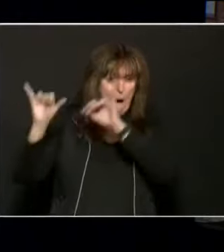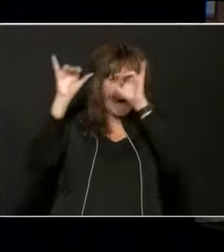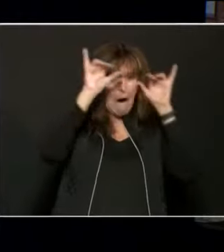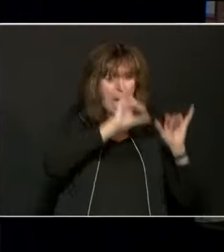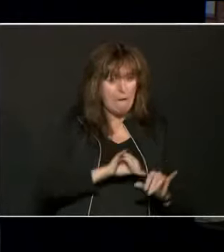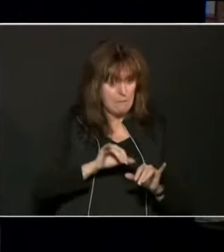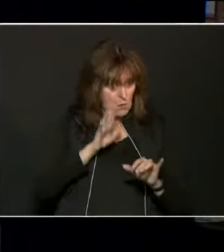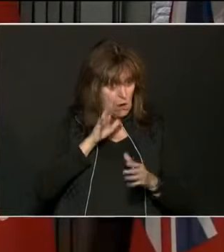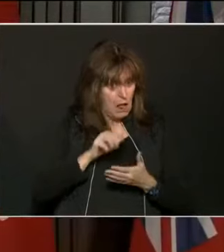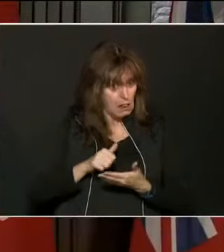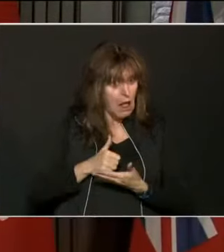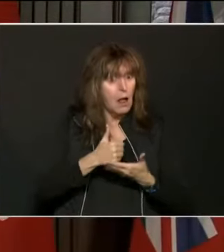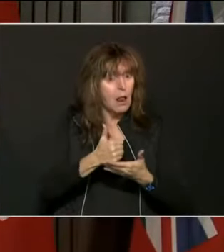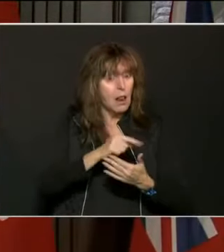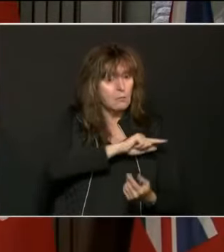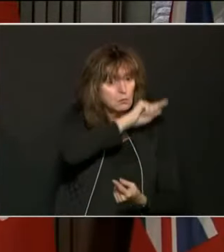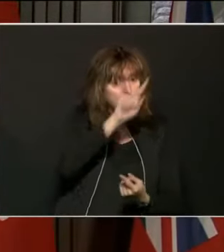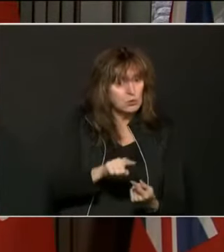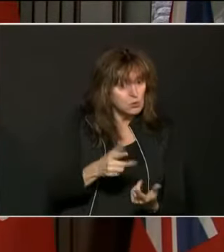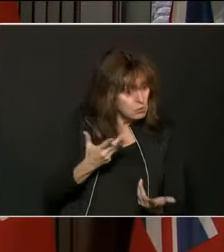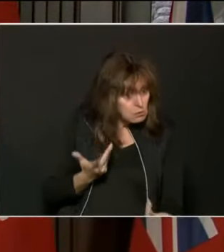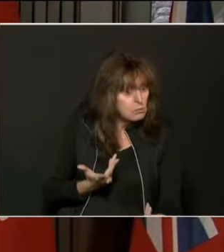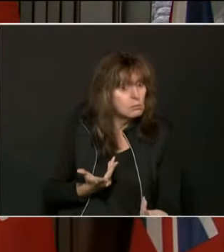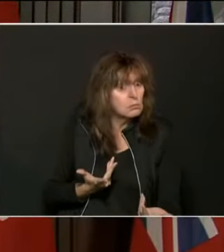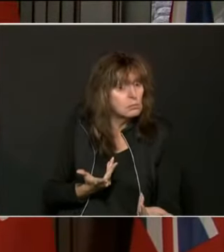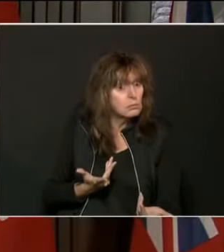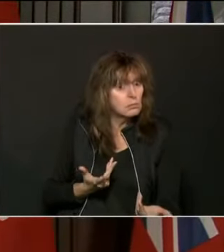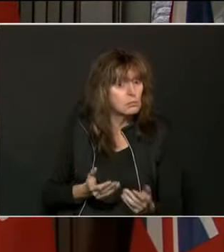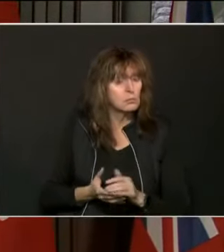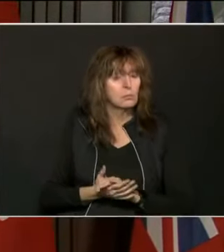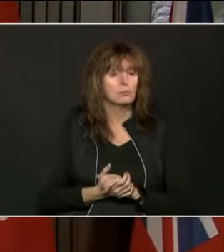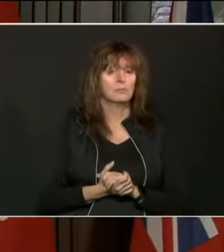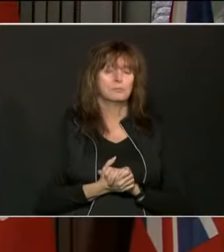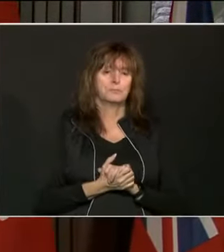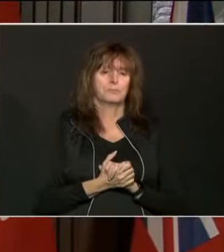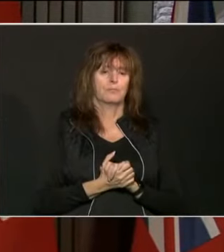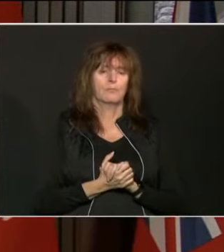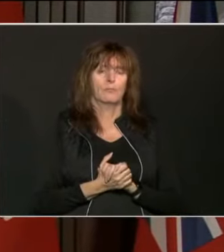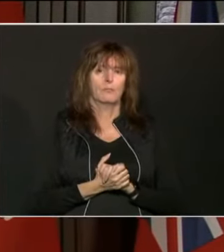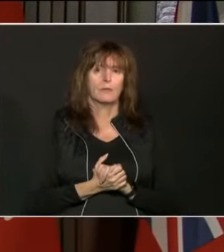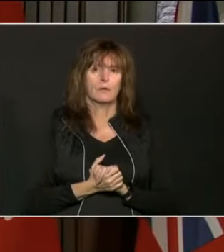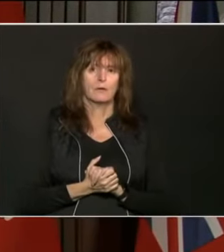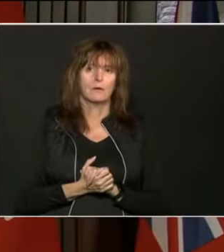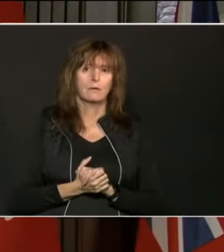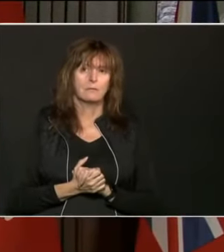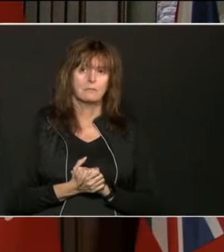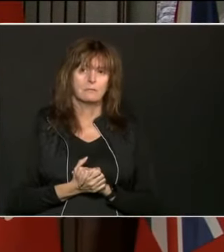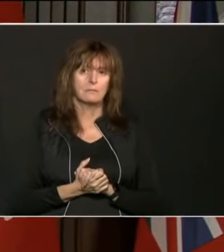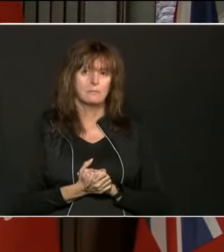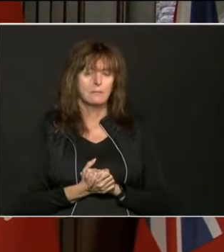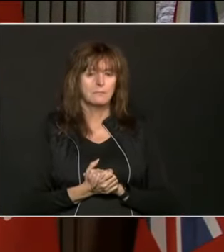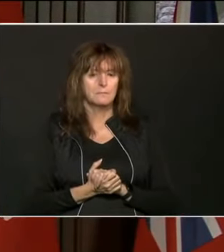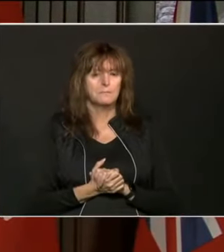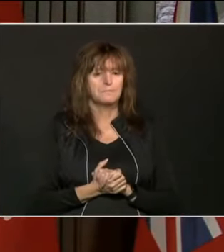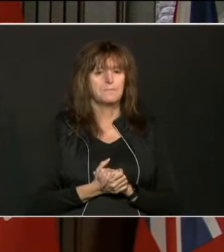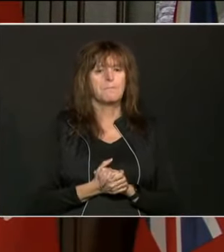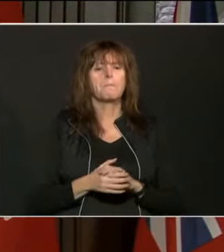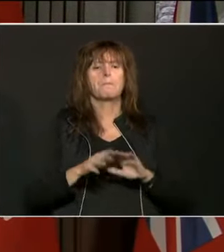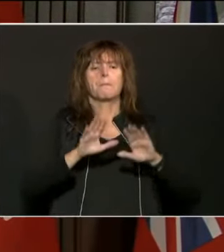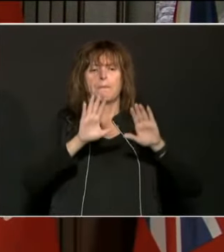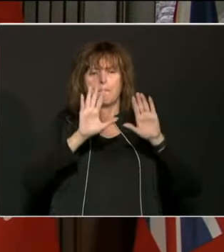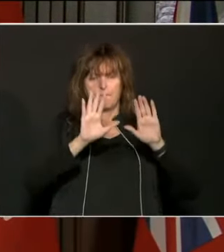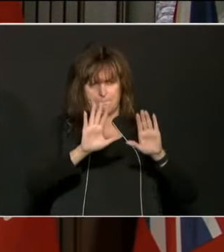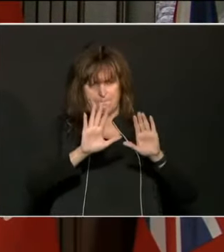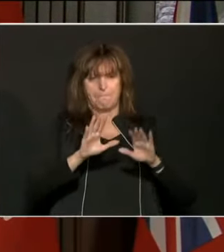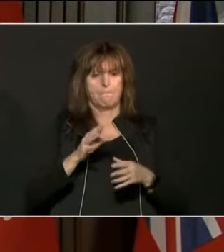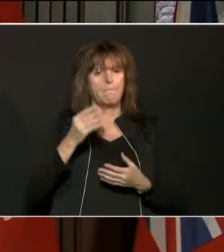Thank you for the question. So it's really, I think you have to consider this on three lines of work. So one of which is